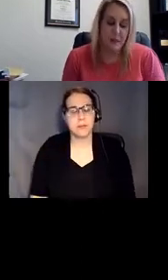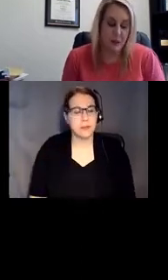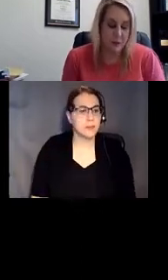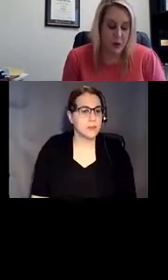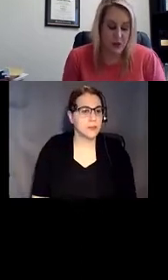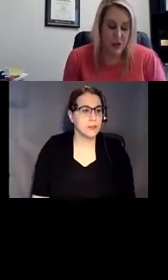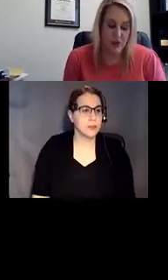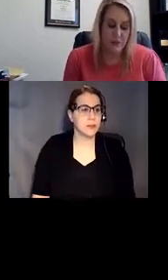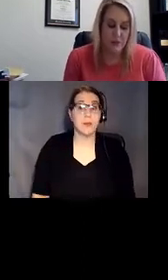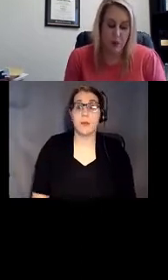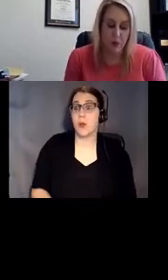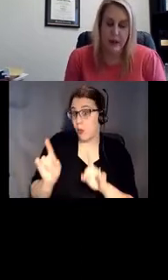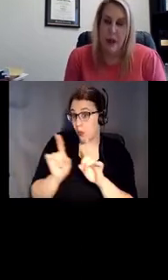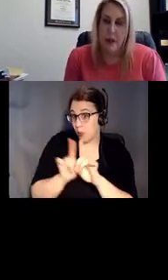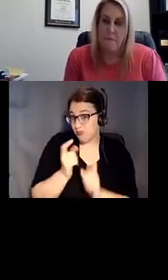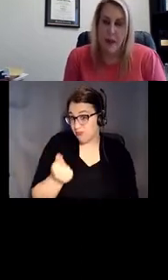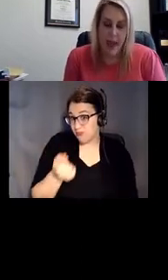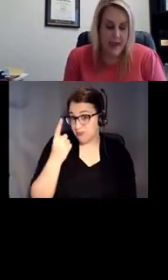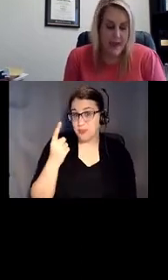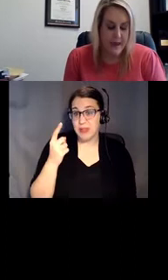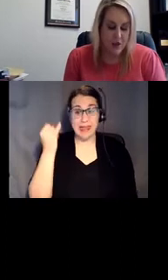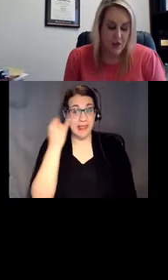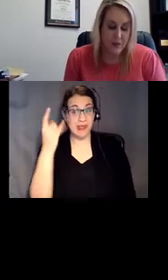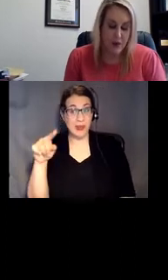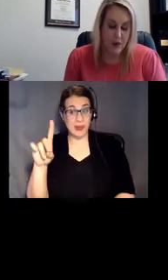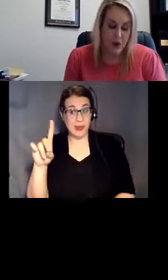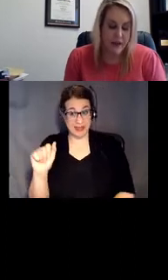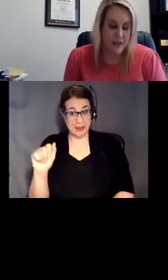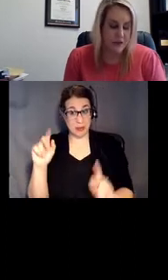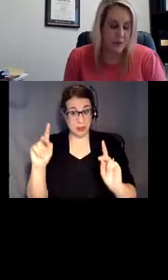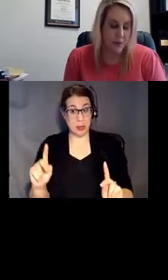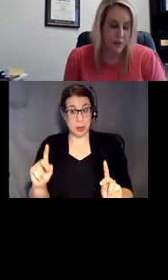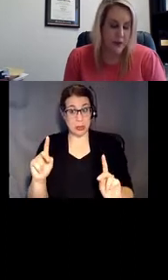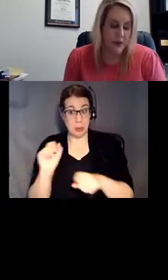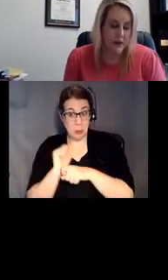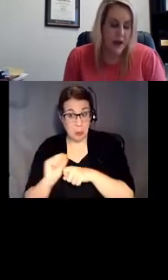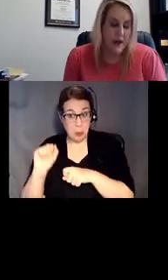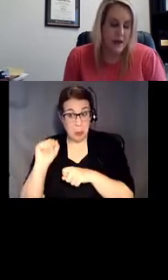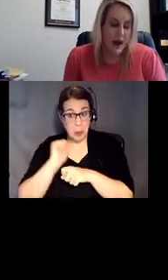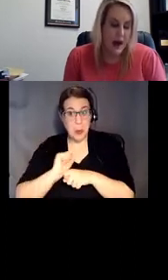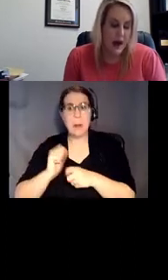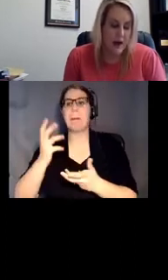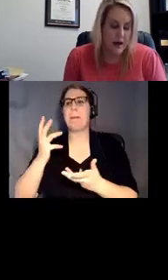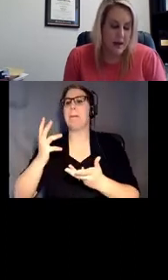A disabled person who's employed may contribute earnings from employment